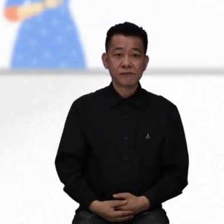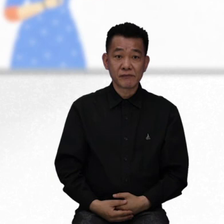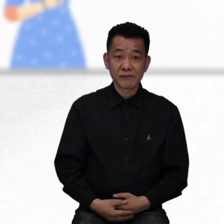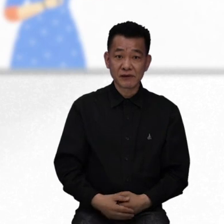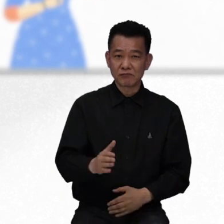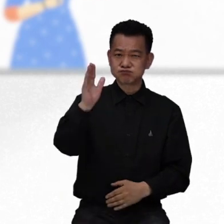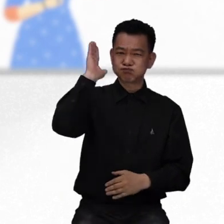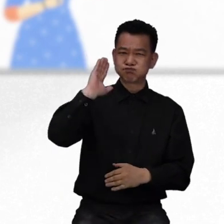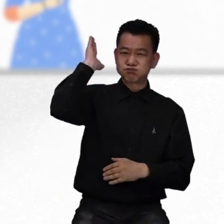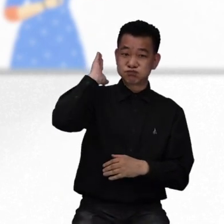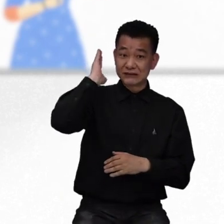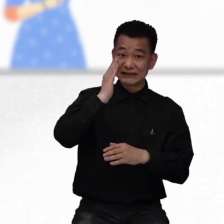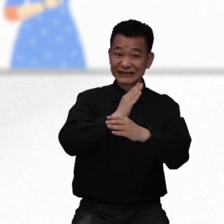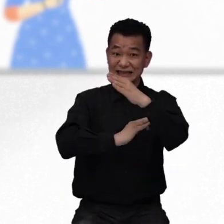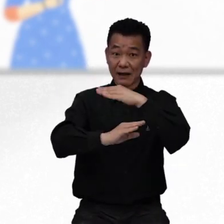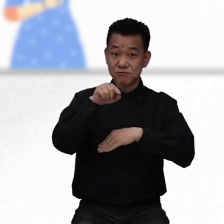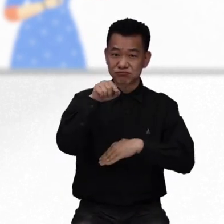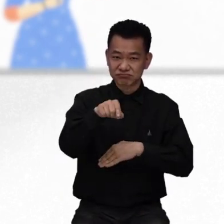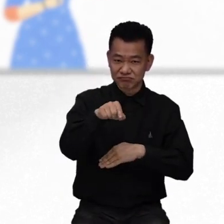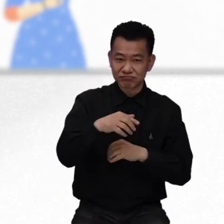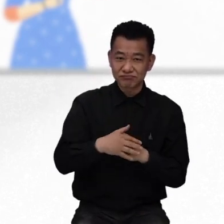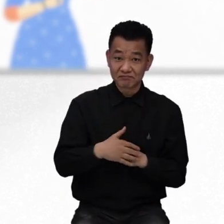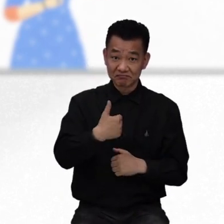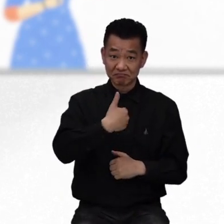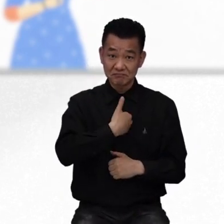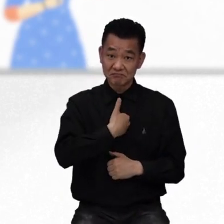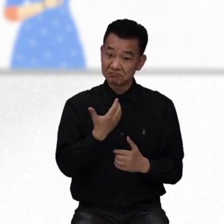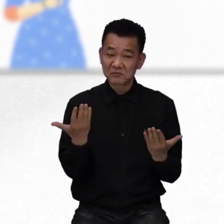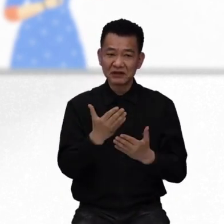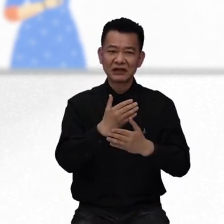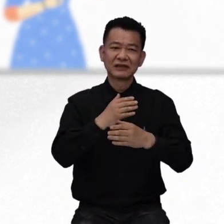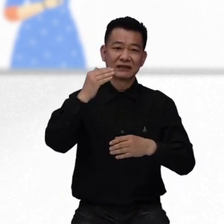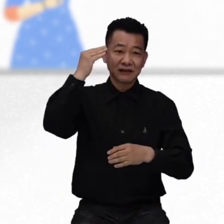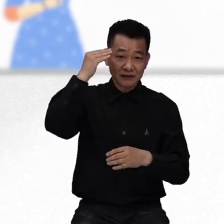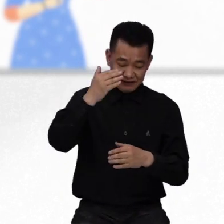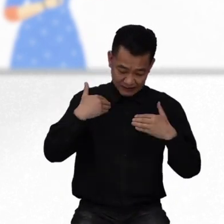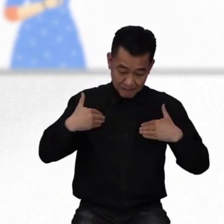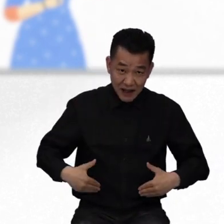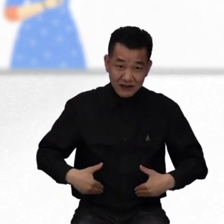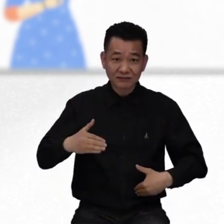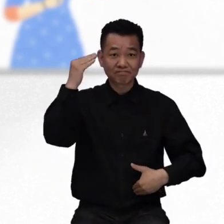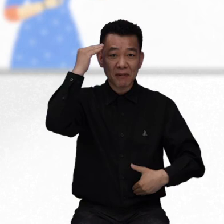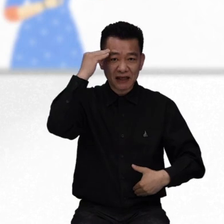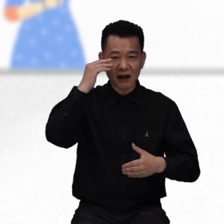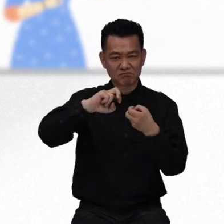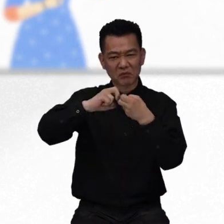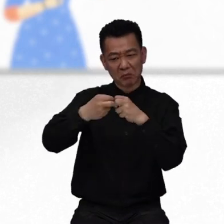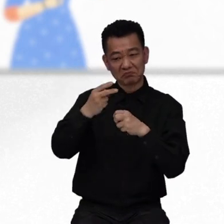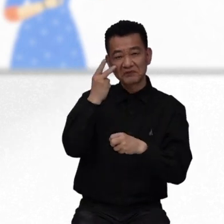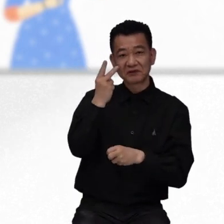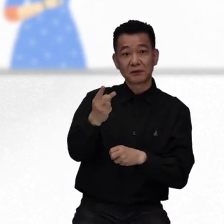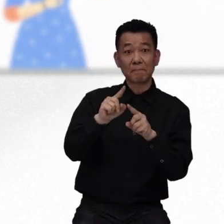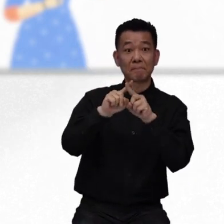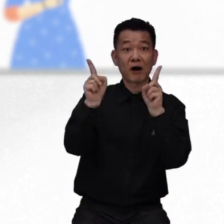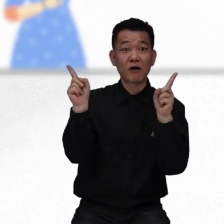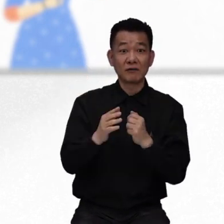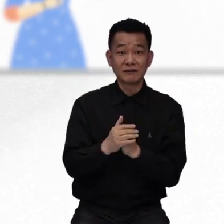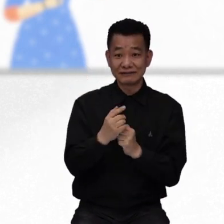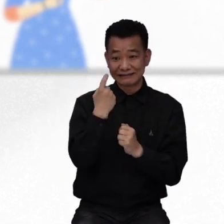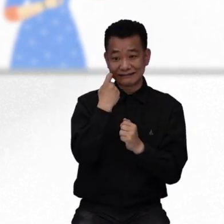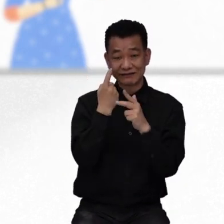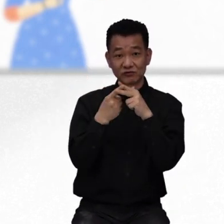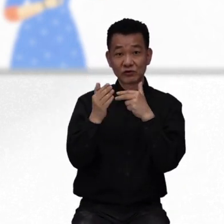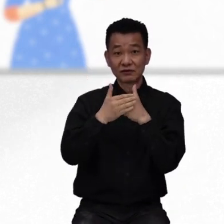In the past, disability was considered as an individual's physical and/or mental problem, but today it